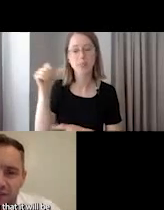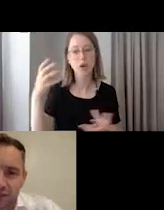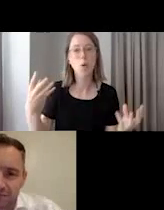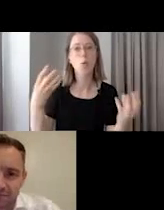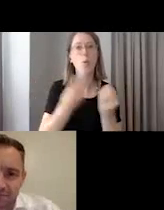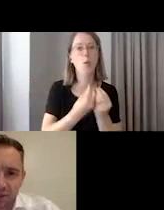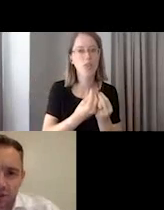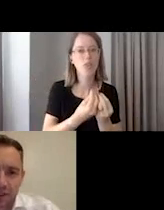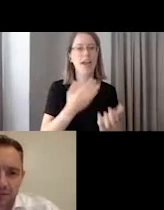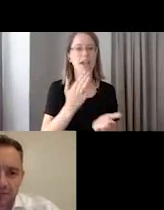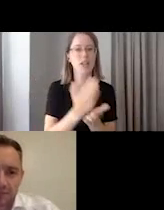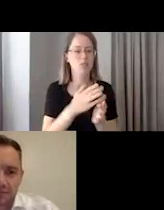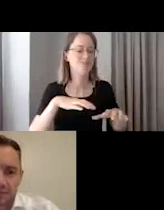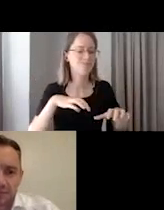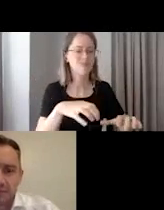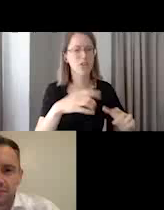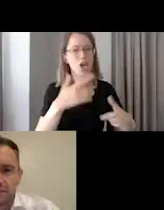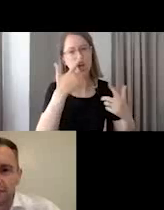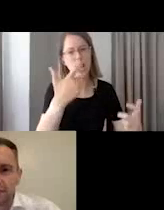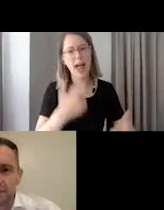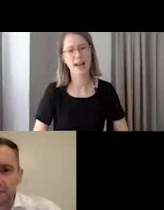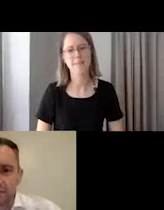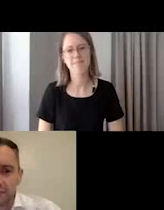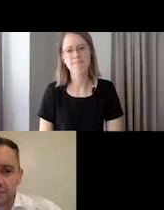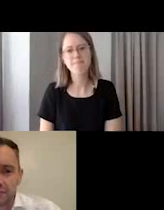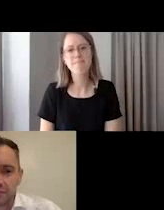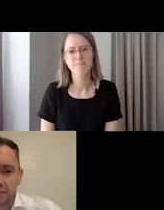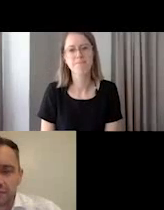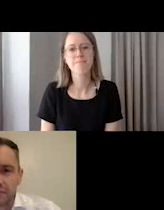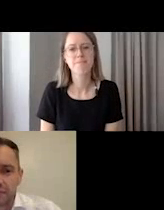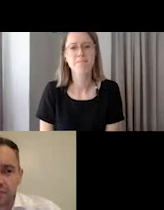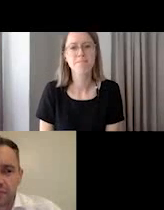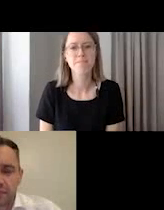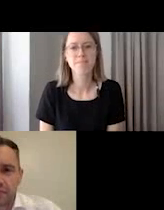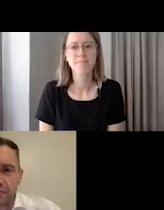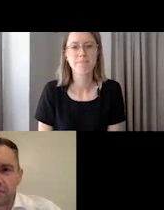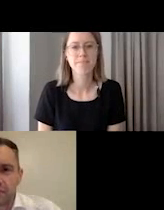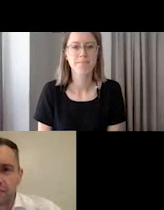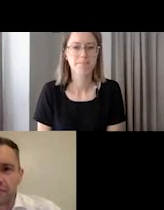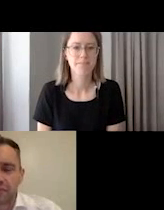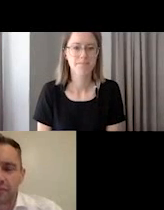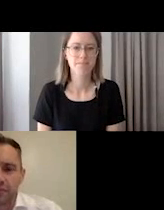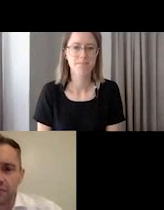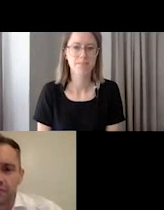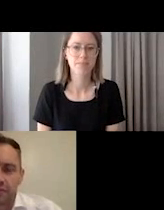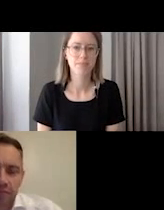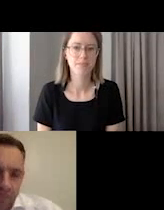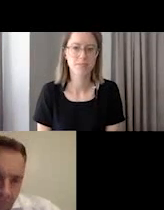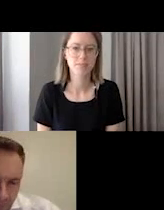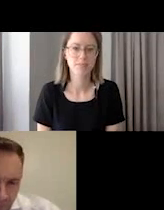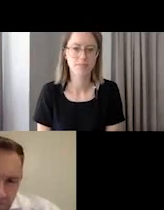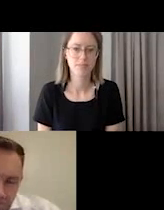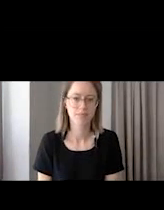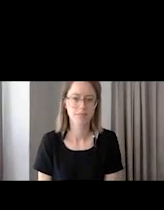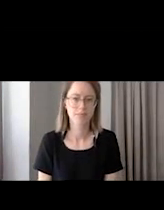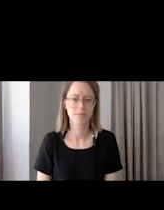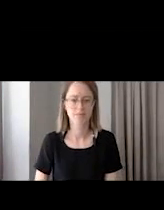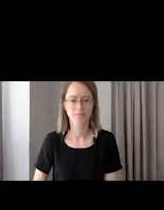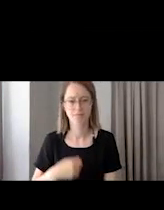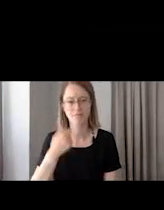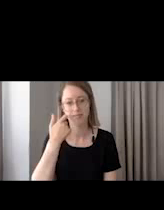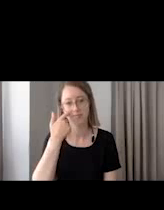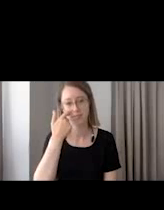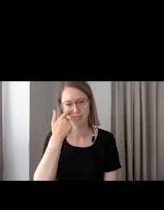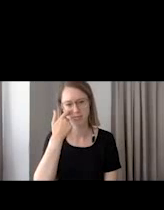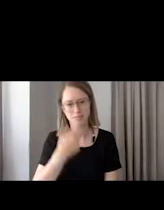meaningful action. Good luck. Thank you, Jared. Who would like to go next? Catherine?